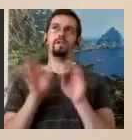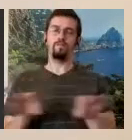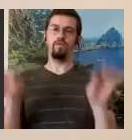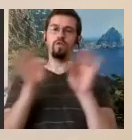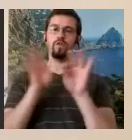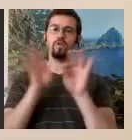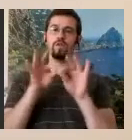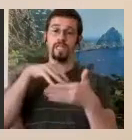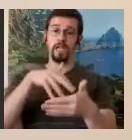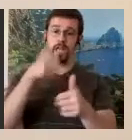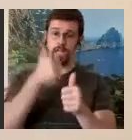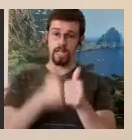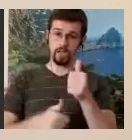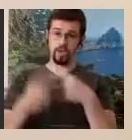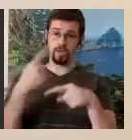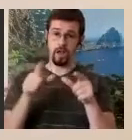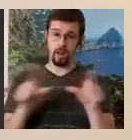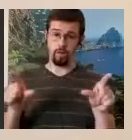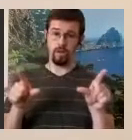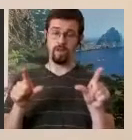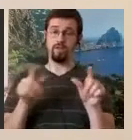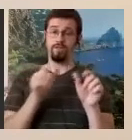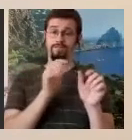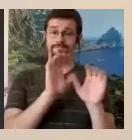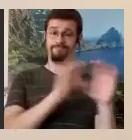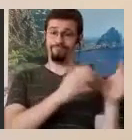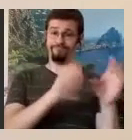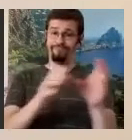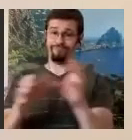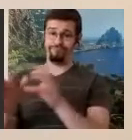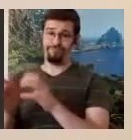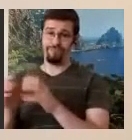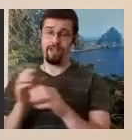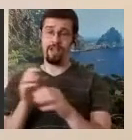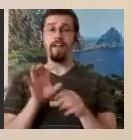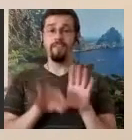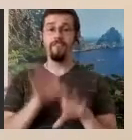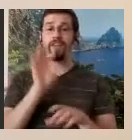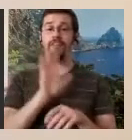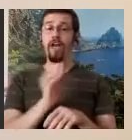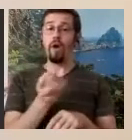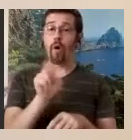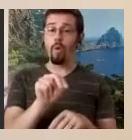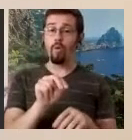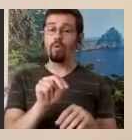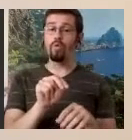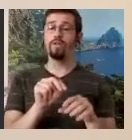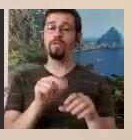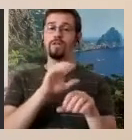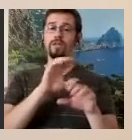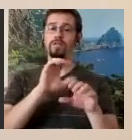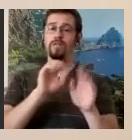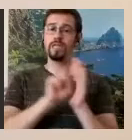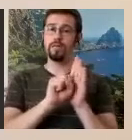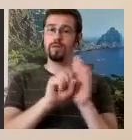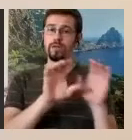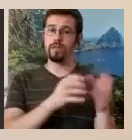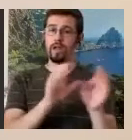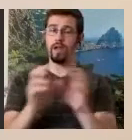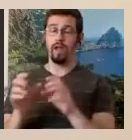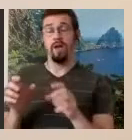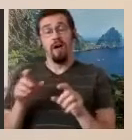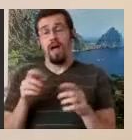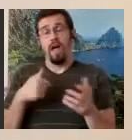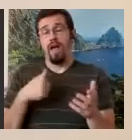language separately and coming up with different glyph sets. I imagine, I'm not a programmer, so I wouldn't know, but I would imagine that